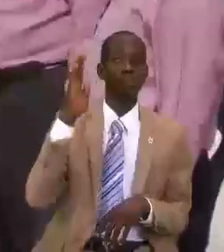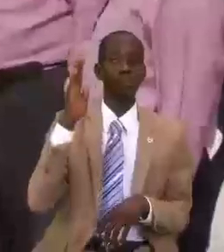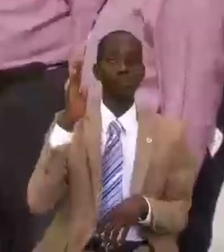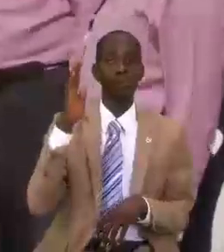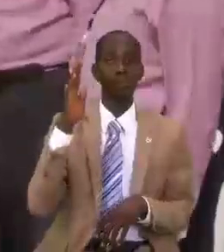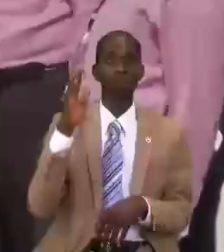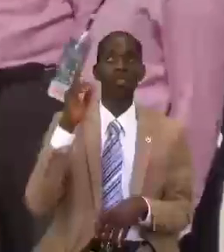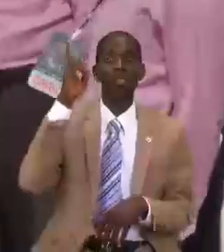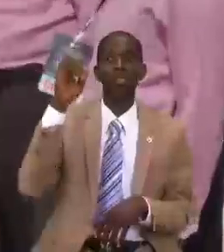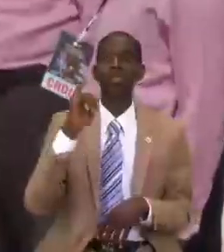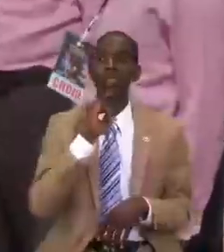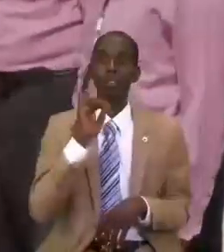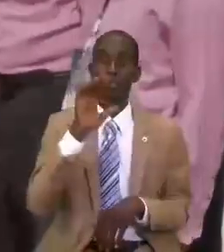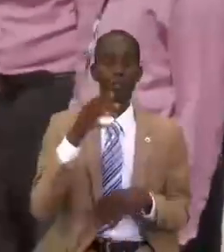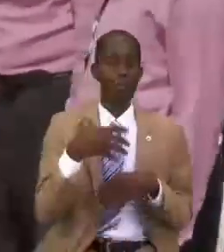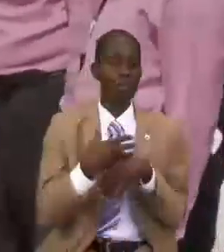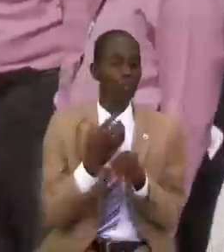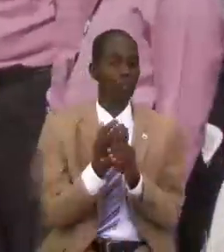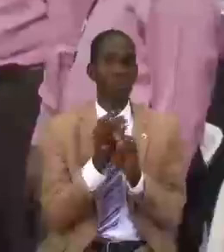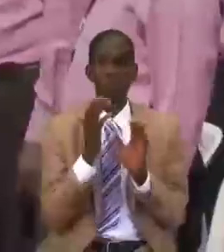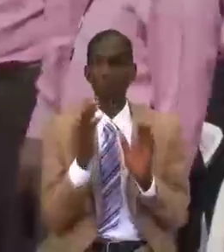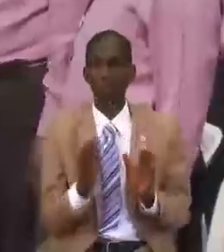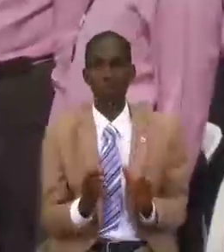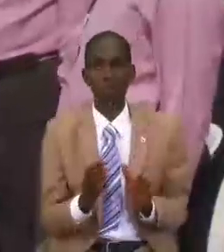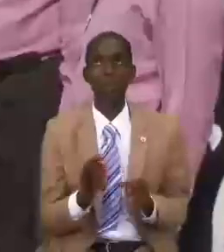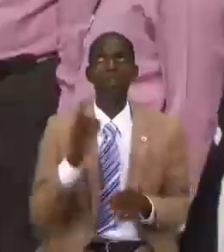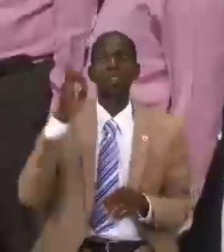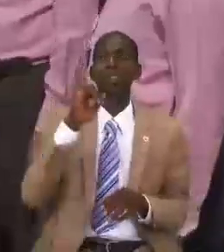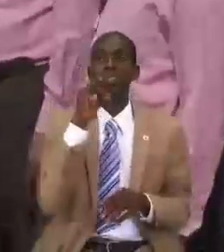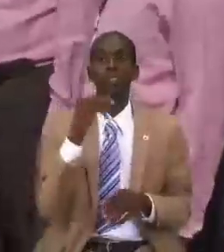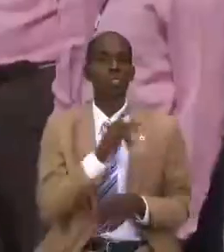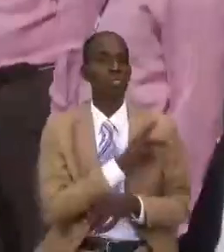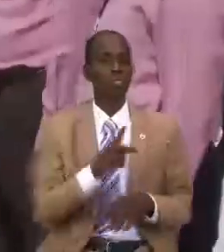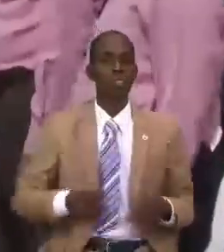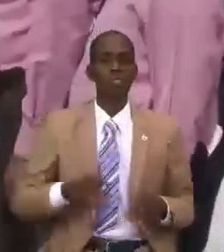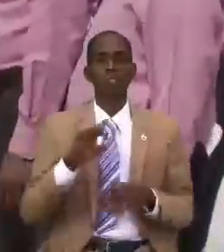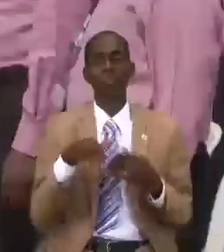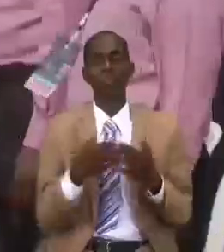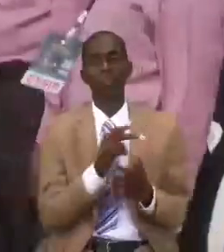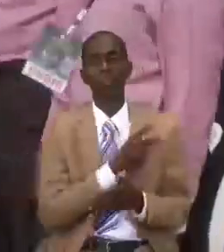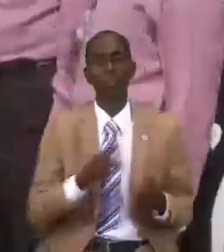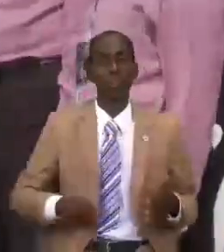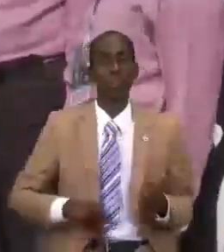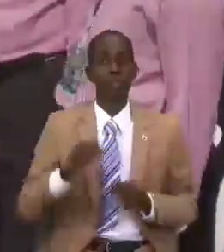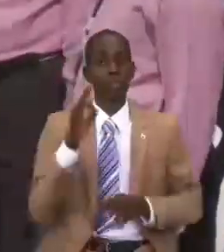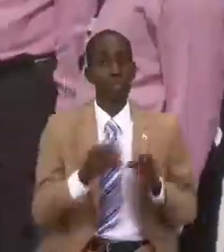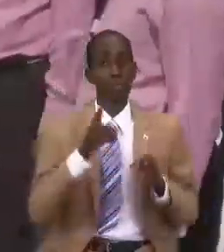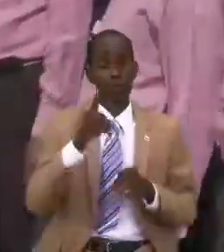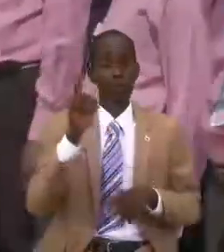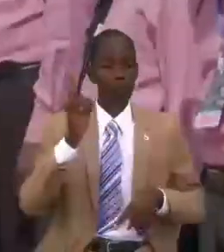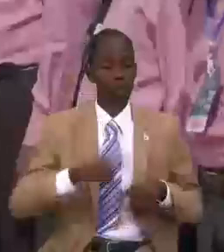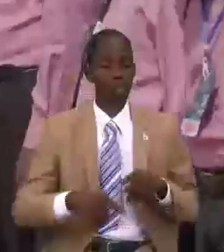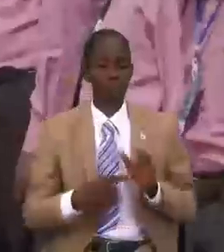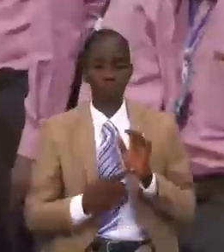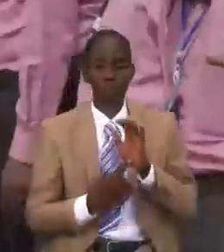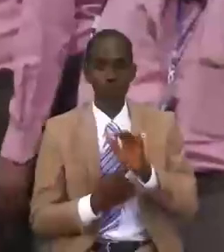You're the King of Kings. If you wouldn't dramatize foolishness before the president,